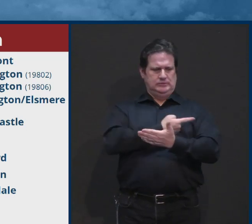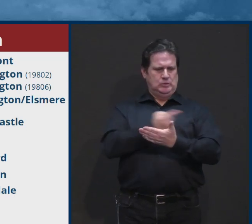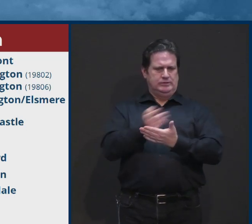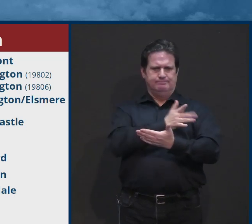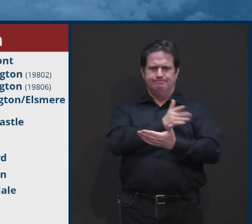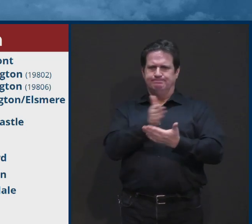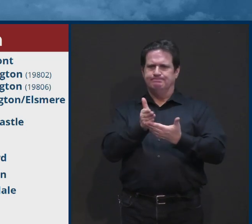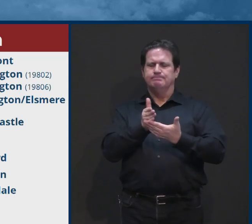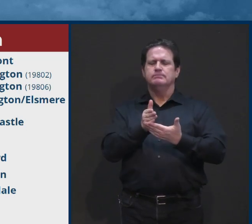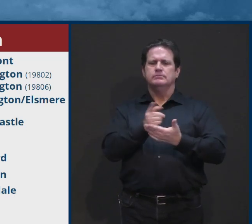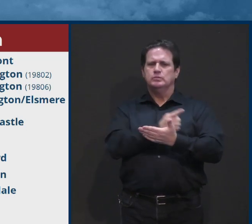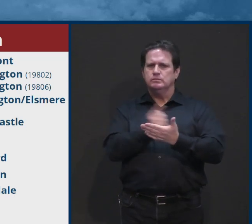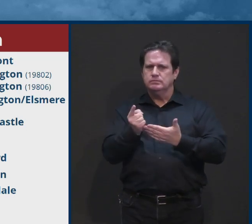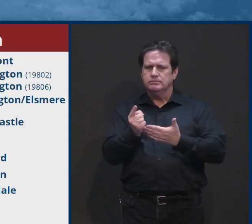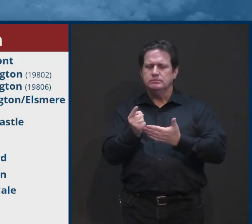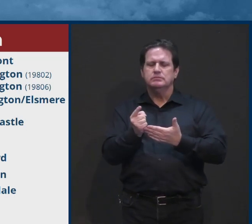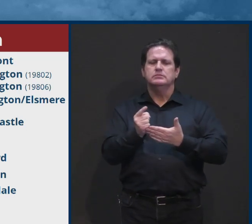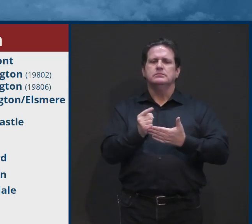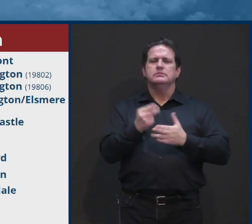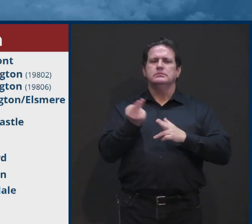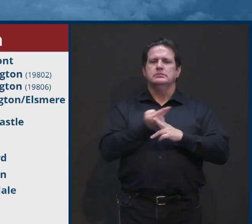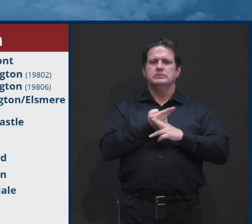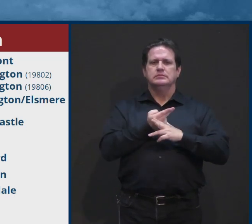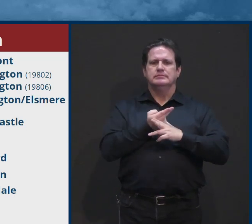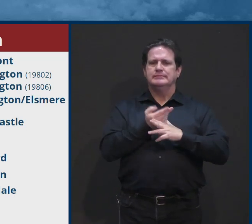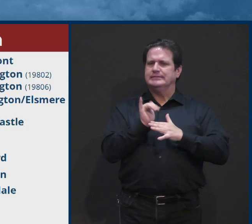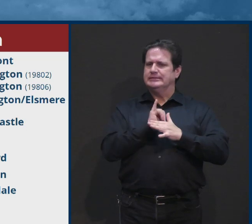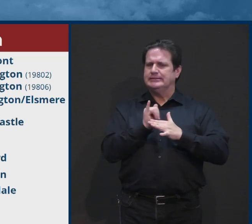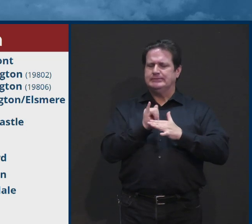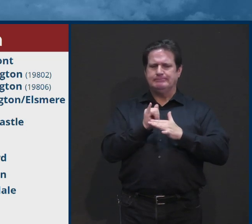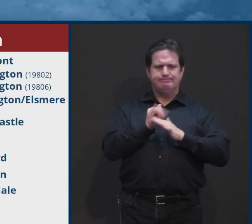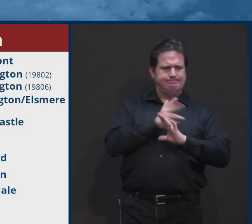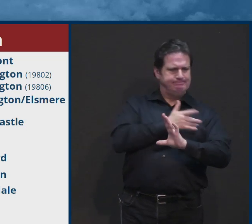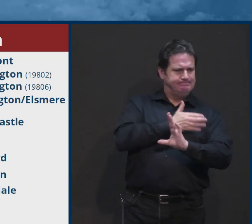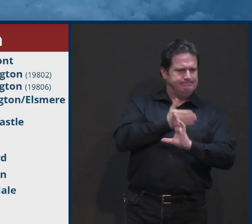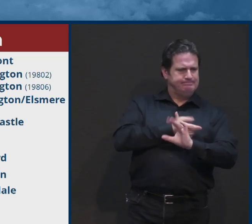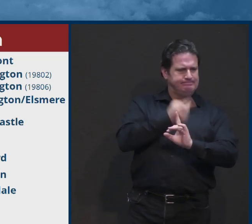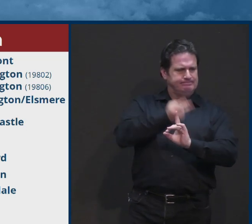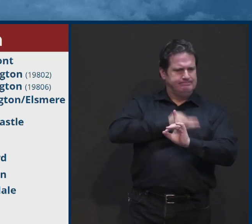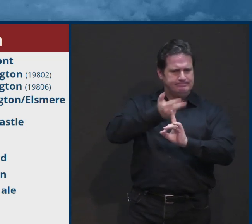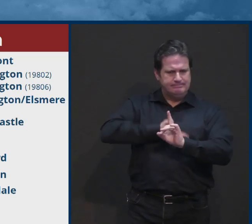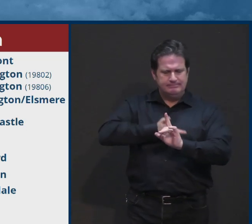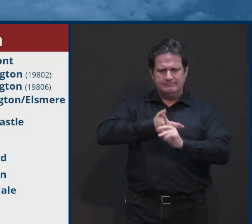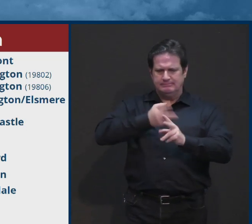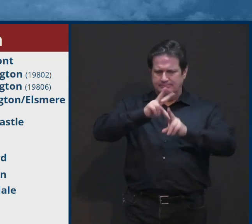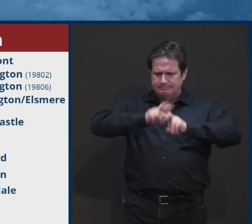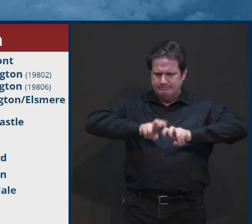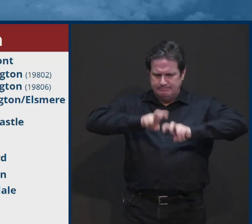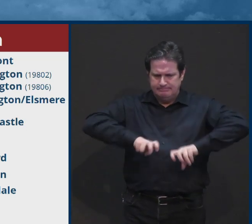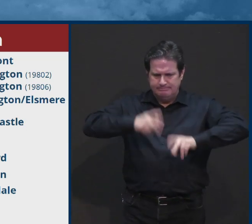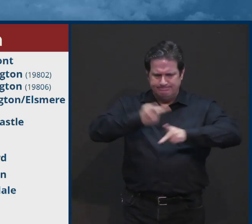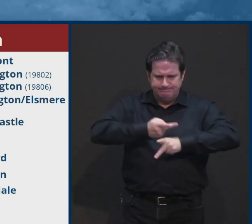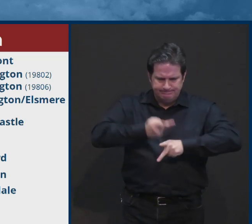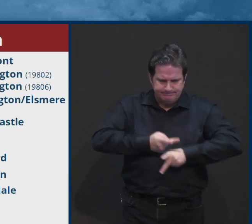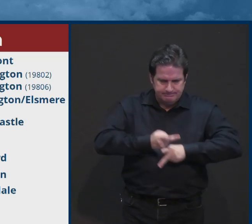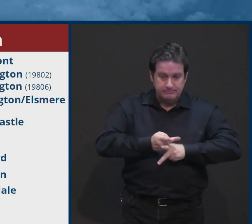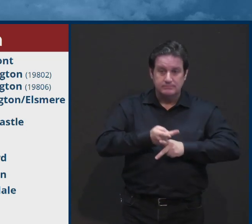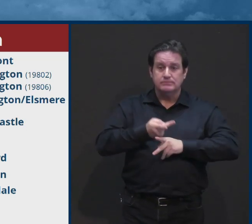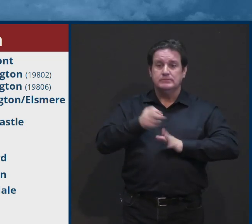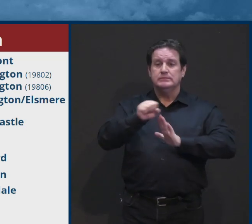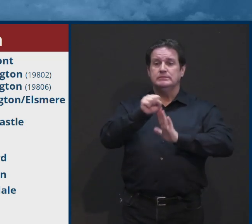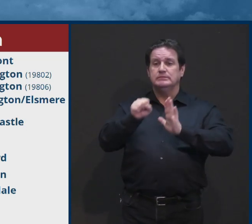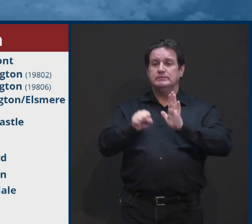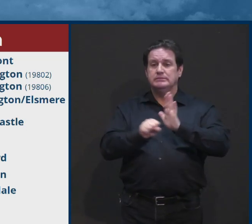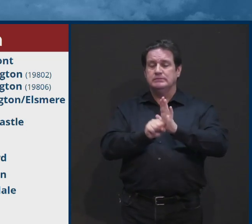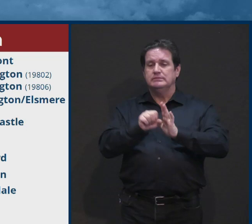went, using the same methods that I've been using for the last couple of months, our entire state, except for